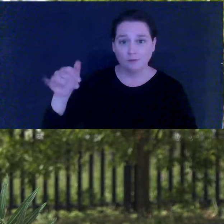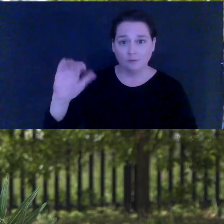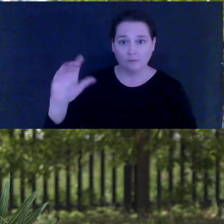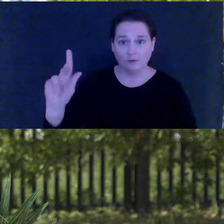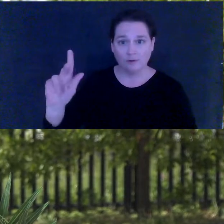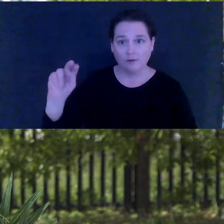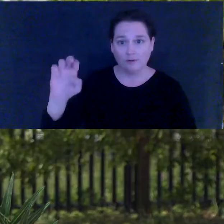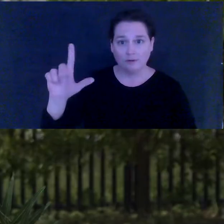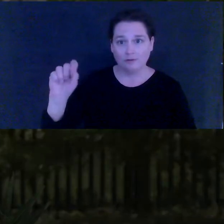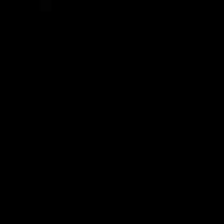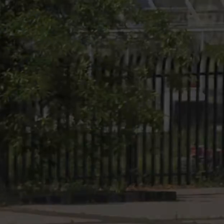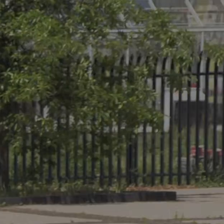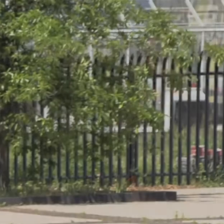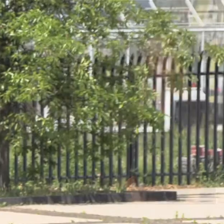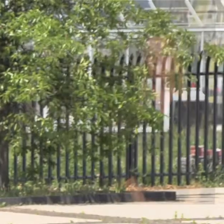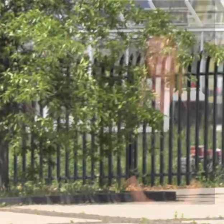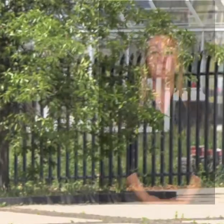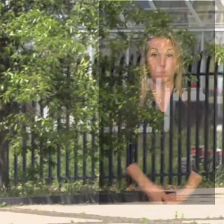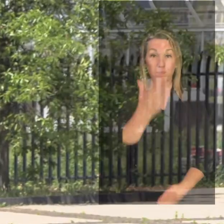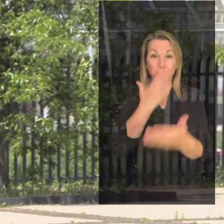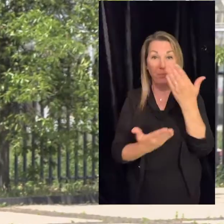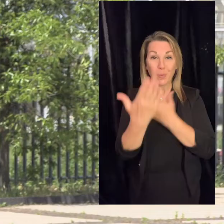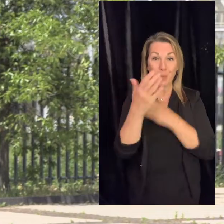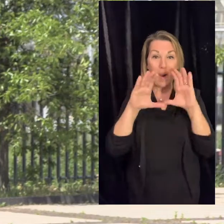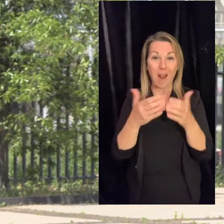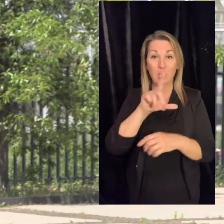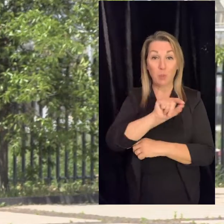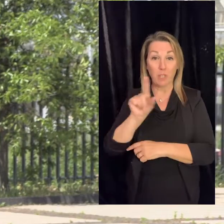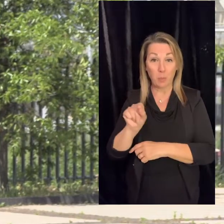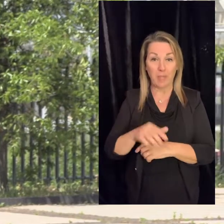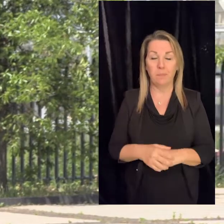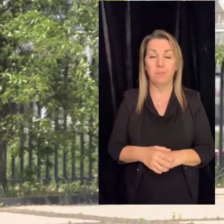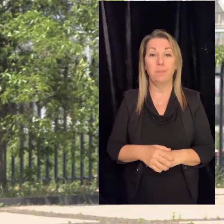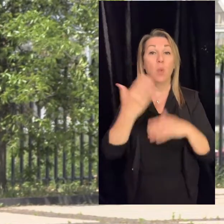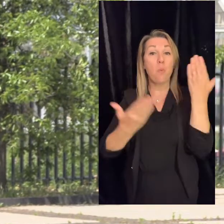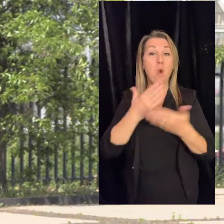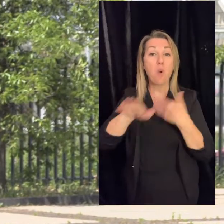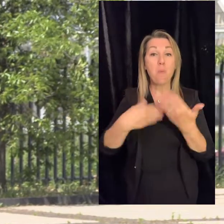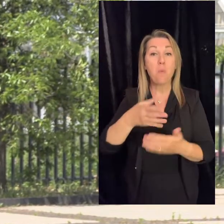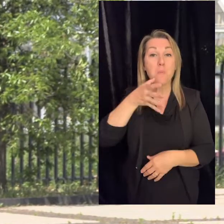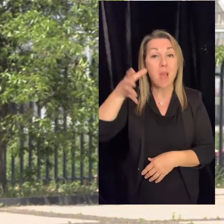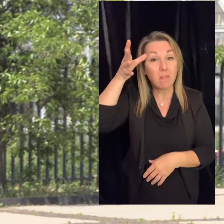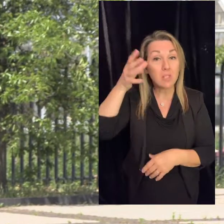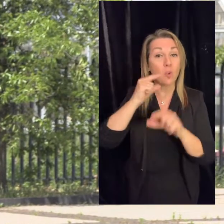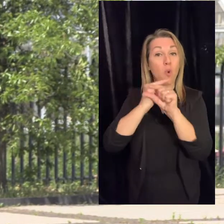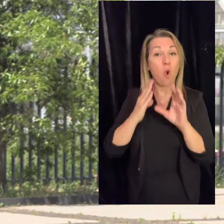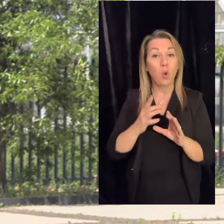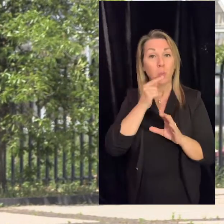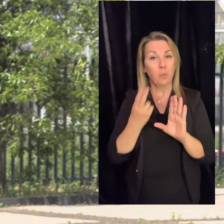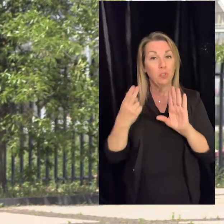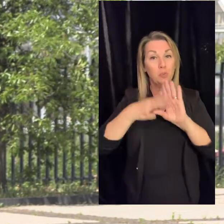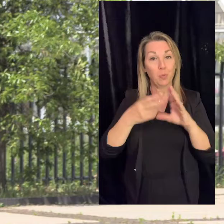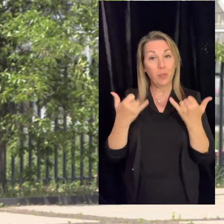Mr. Jack Nelson. Good morning, class of 2020, and a warm welcome to all the parents and guardians